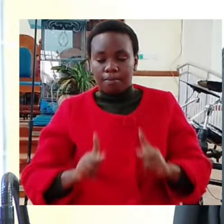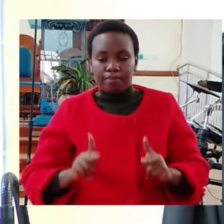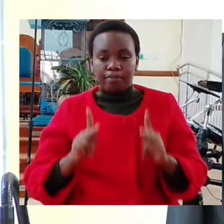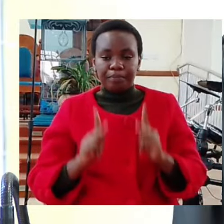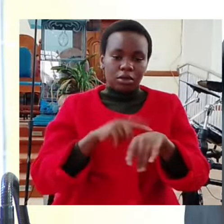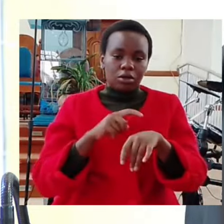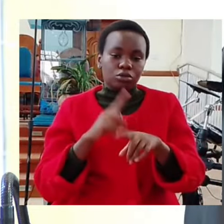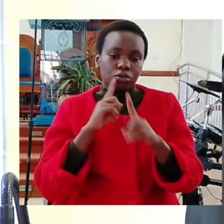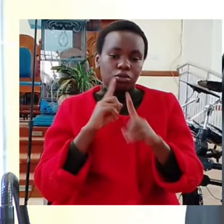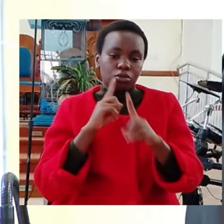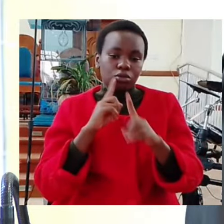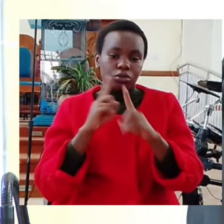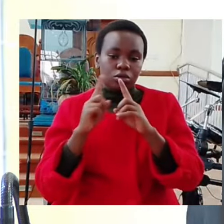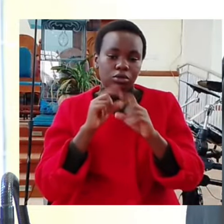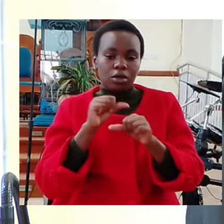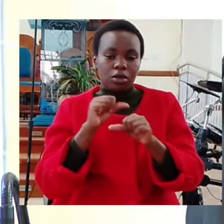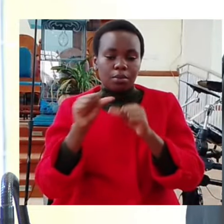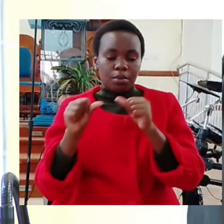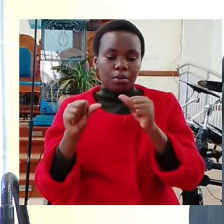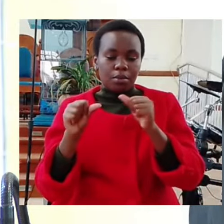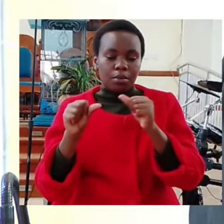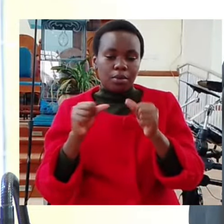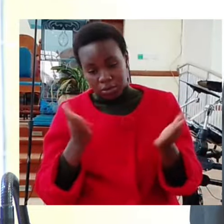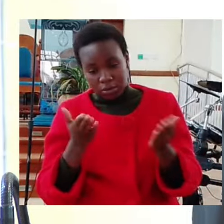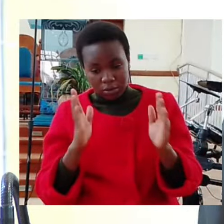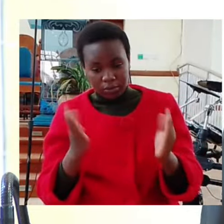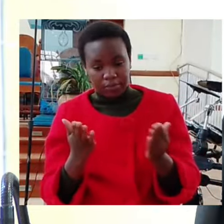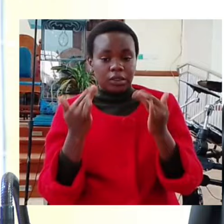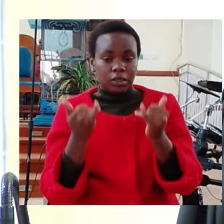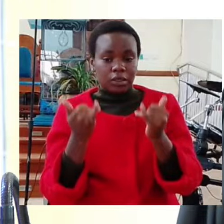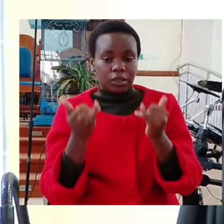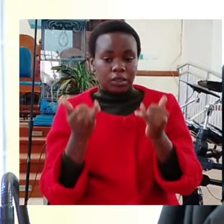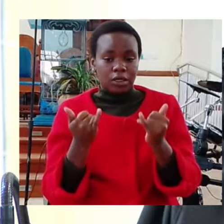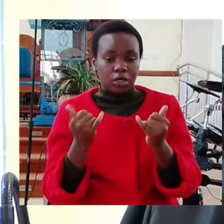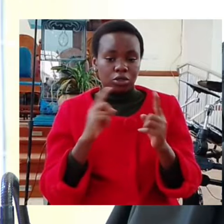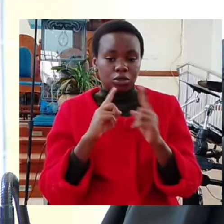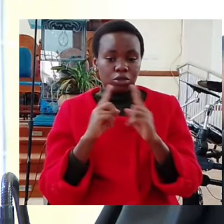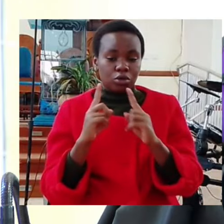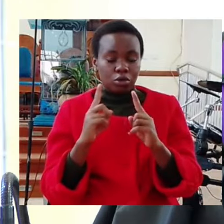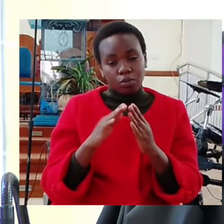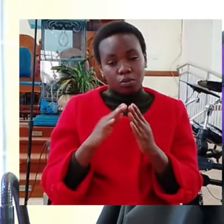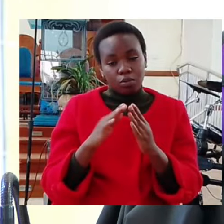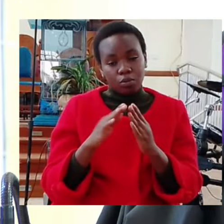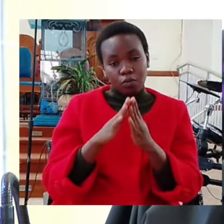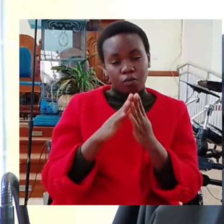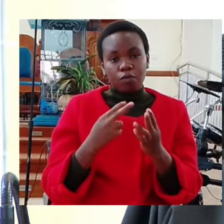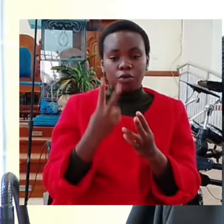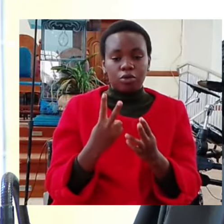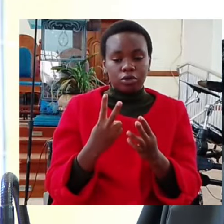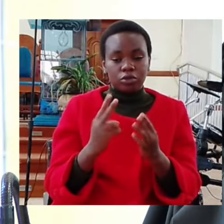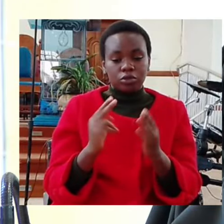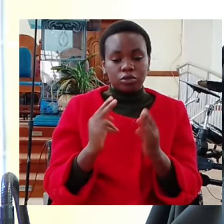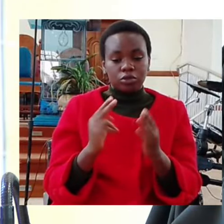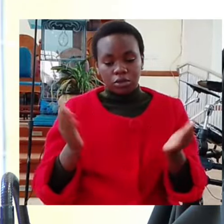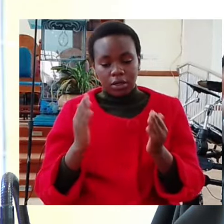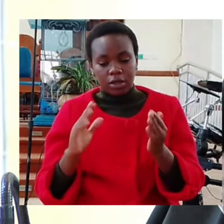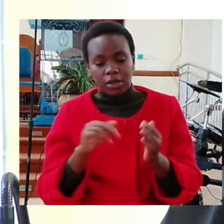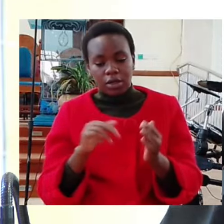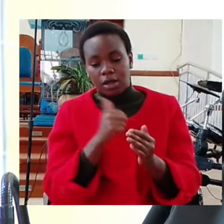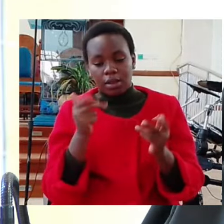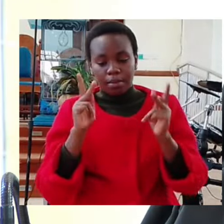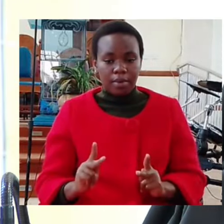mundu mumiririe. Hederio kwarira mundu umiriria na ciugo iria rera andu aria ngi ciake.